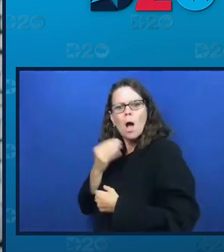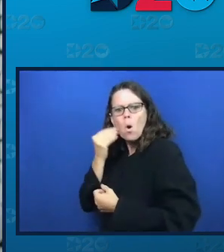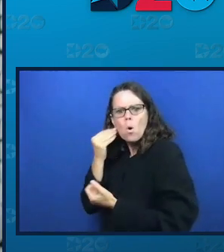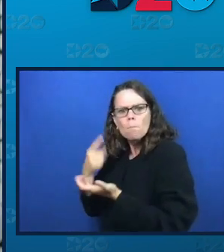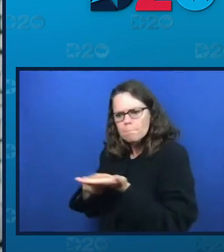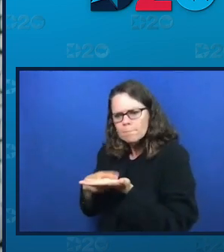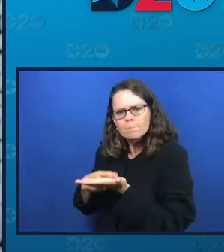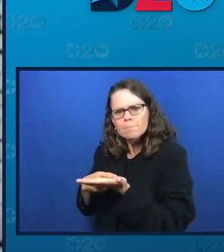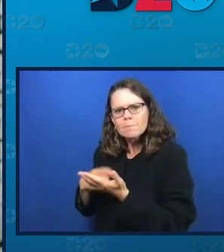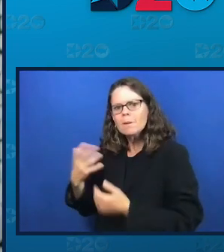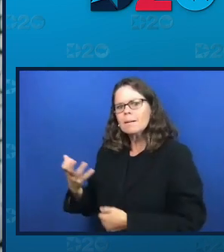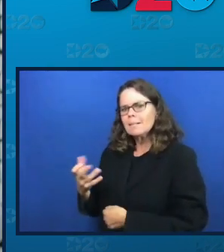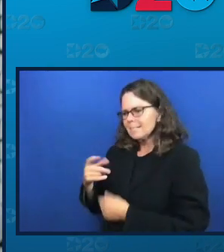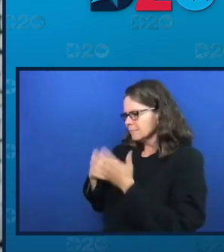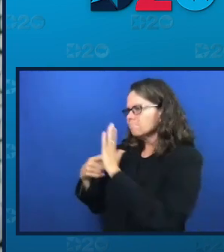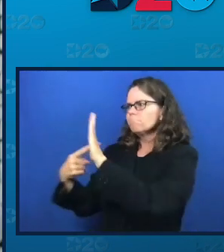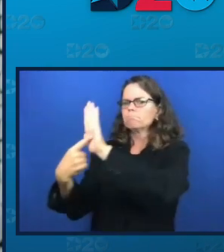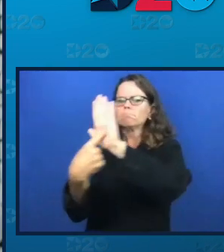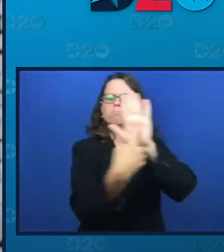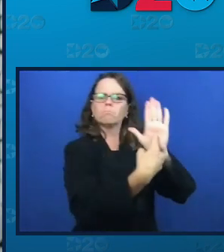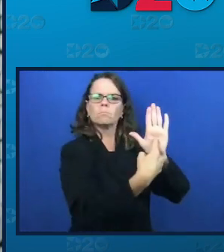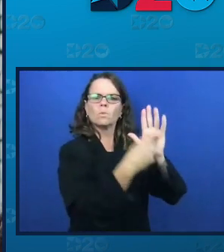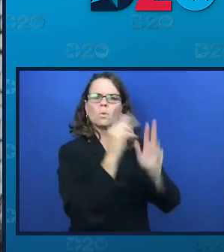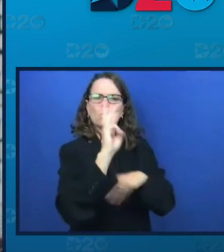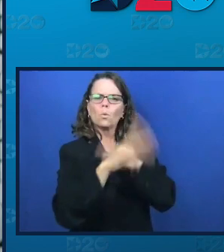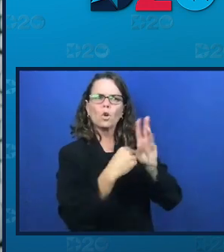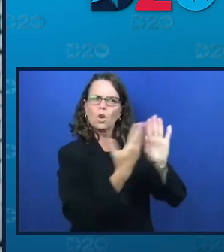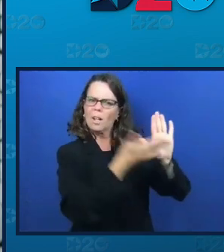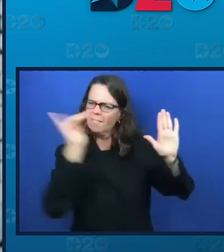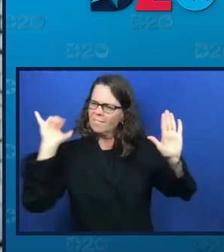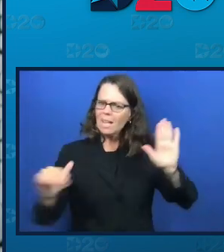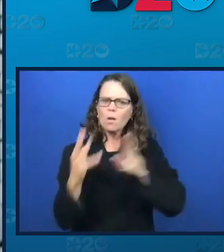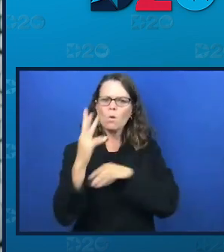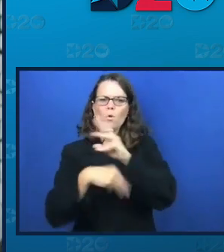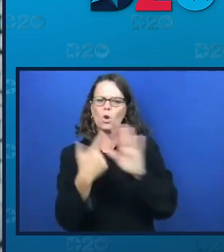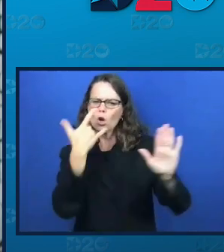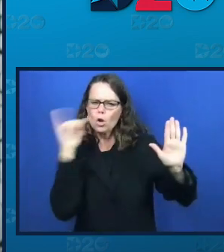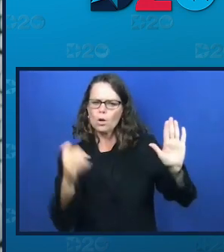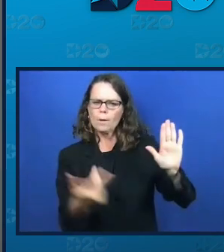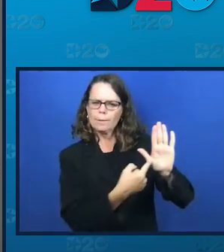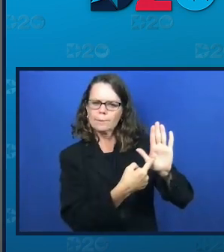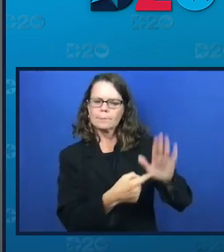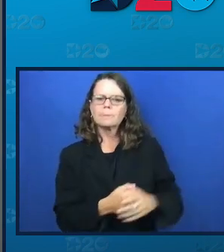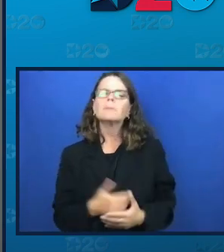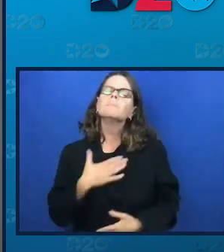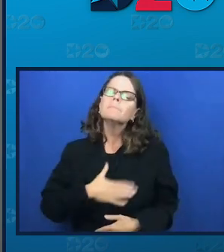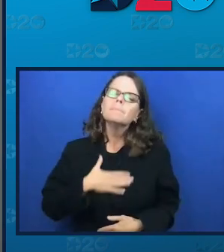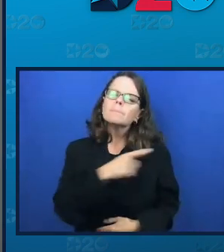direction. Is making sure that you vote this election for Biden.